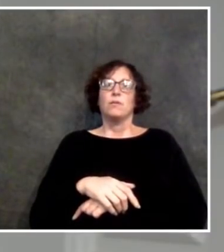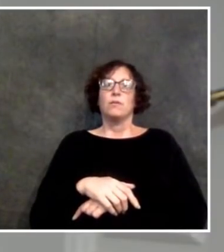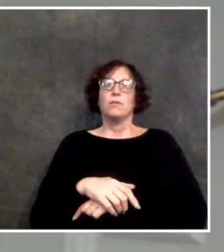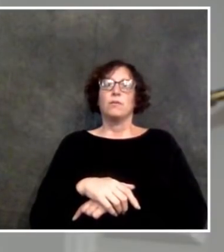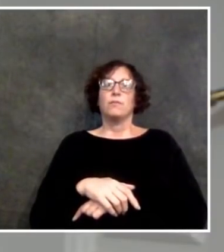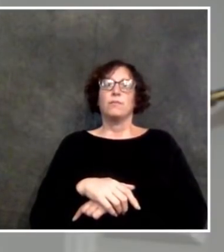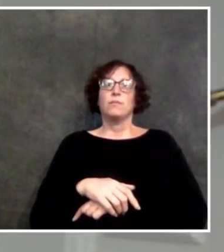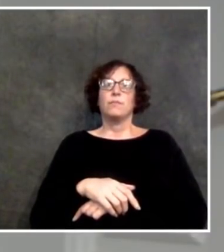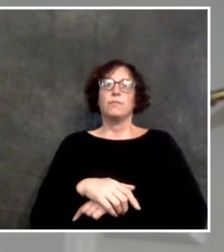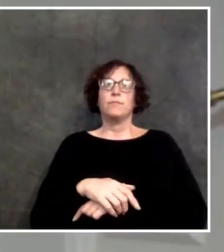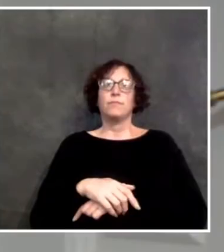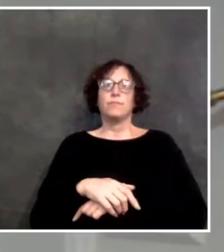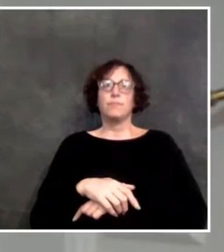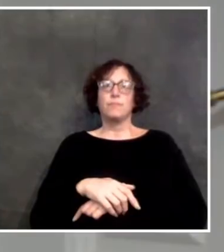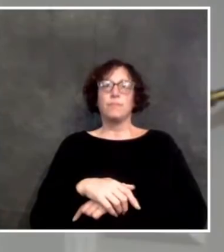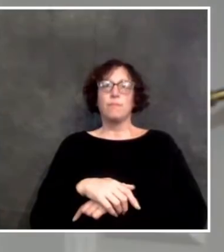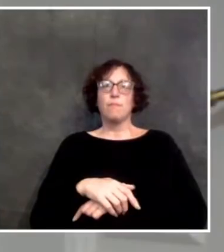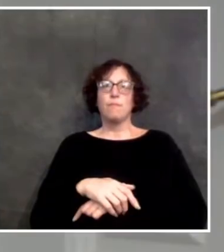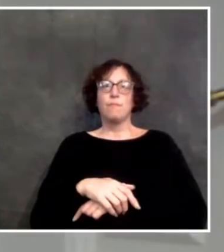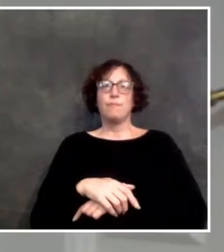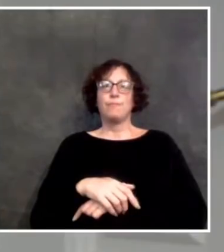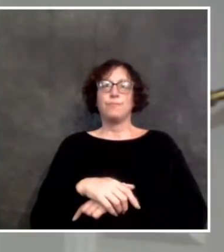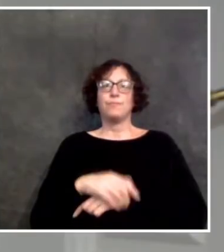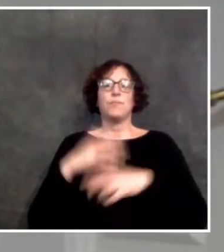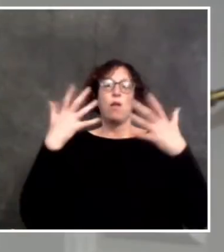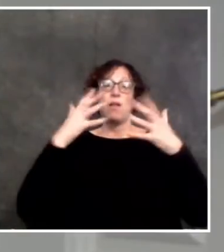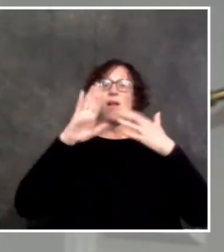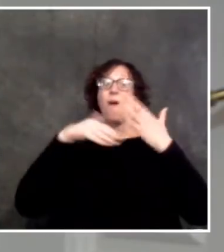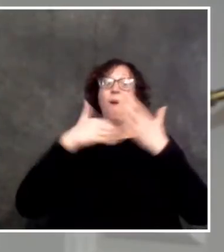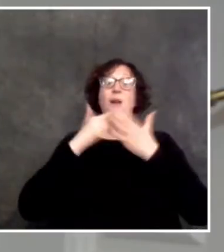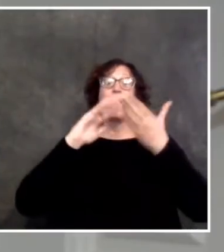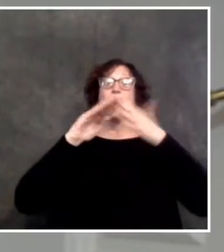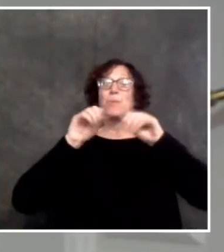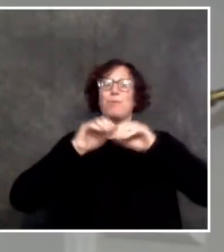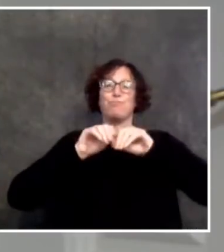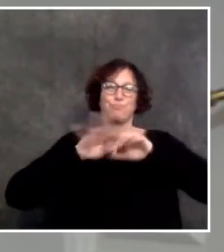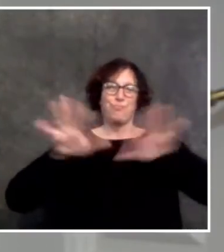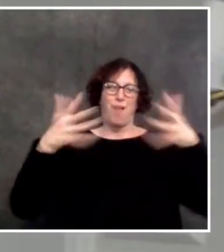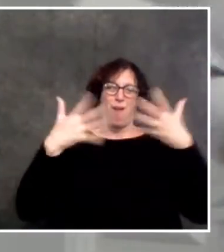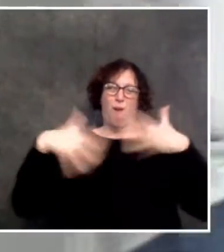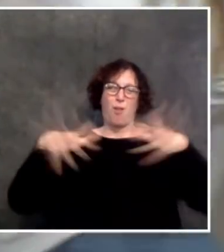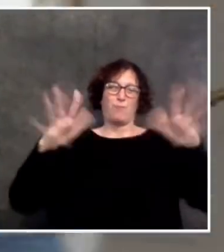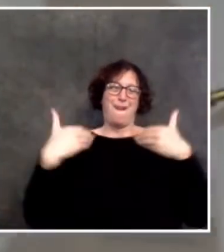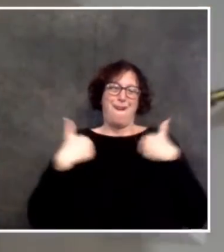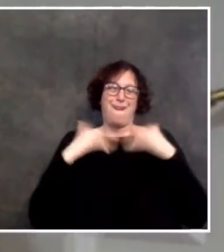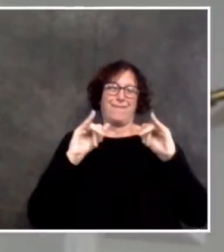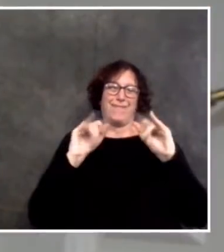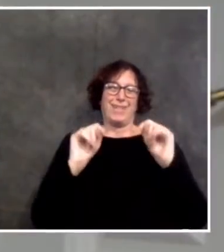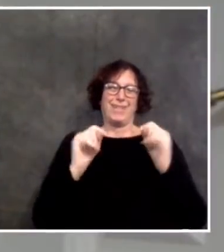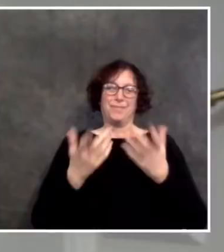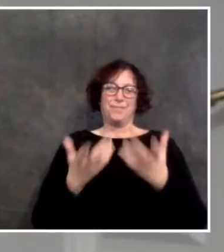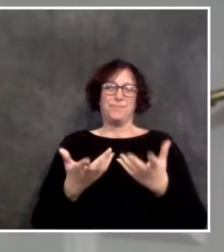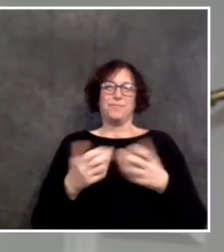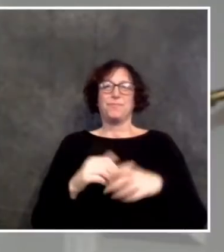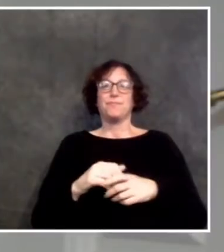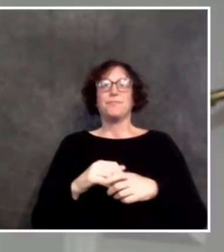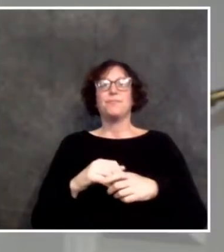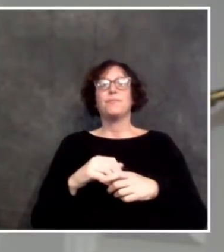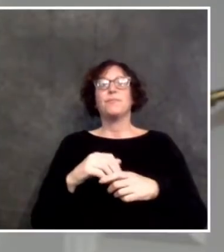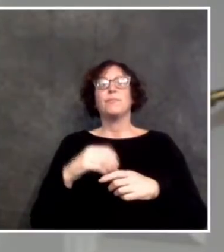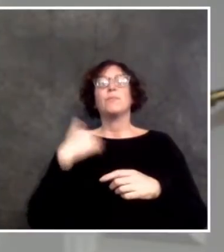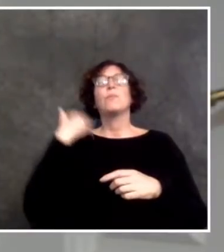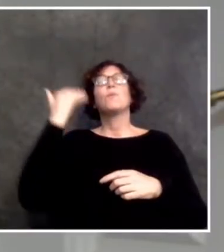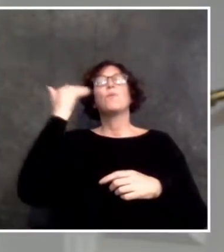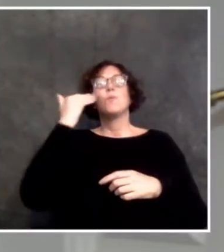the average New Yorker, 80% of people will have a mild course, and having the results of a